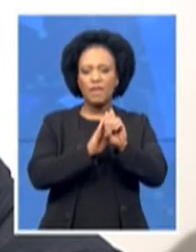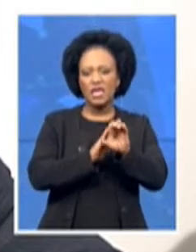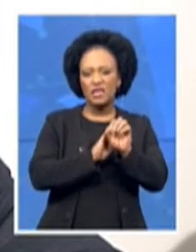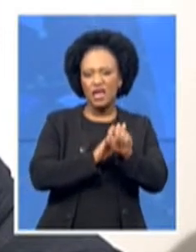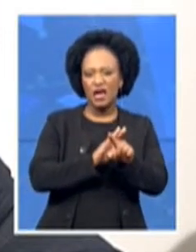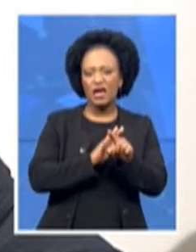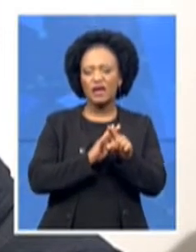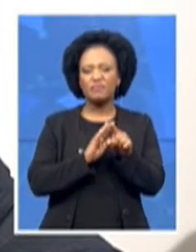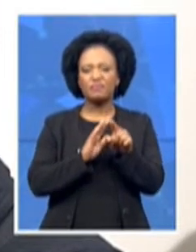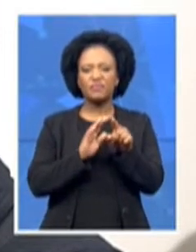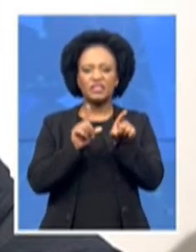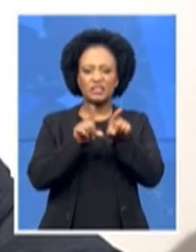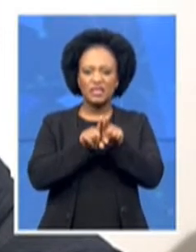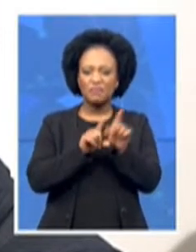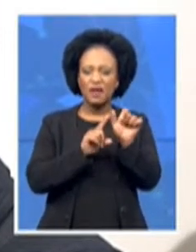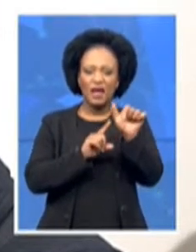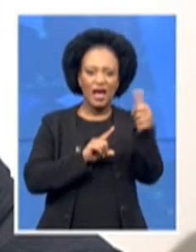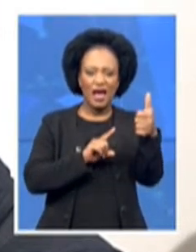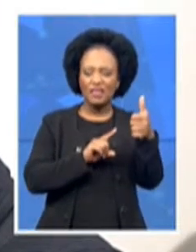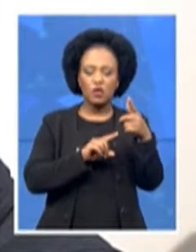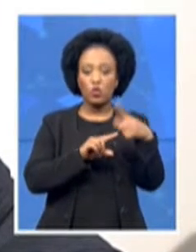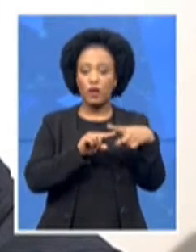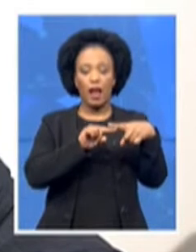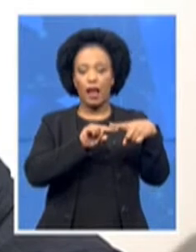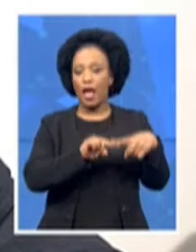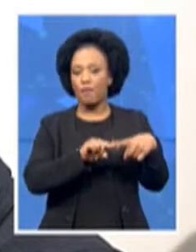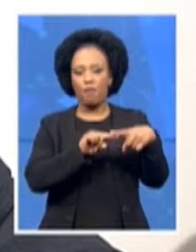unreliable sources of information when it comes to COVID-19?